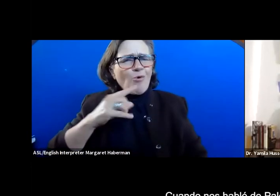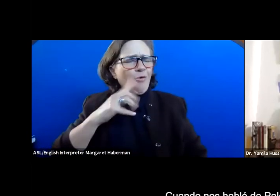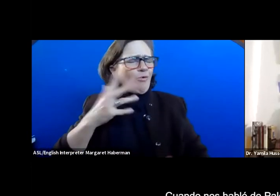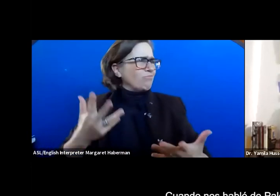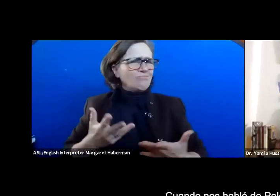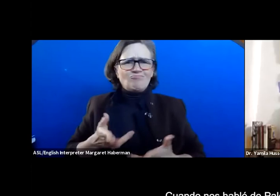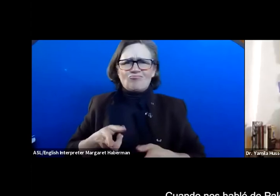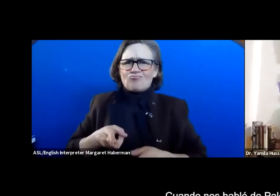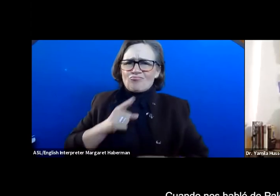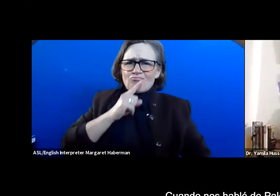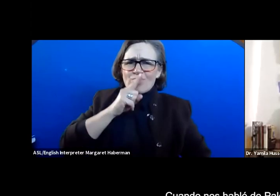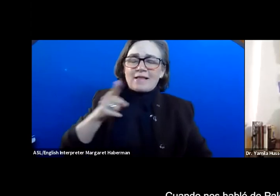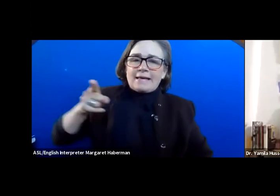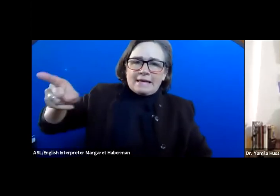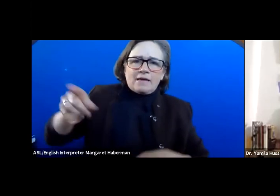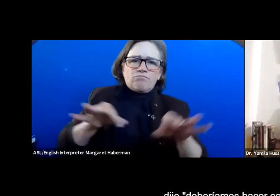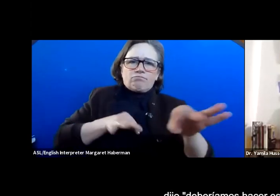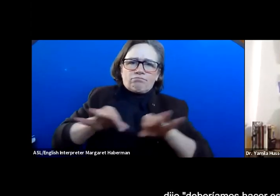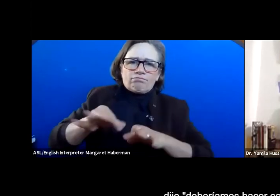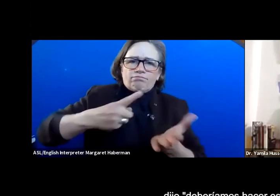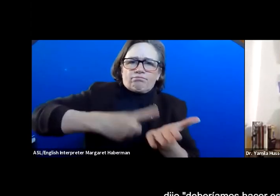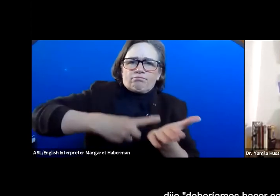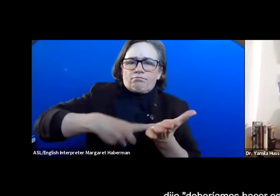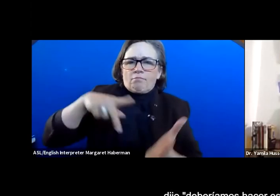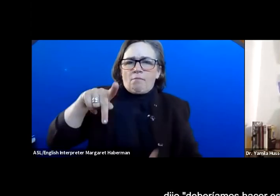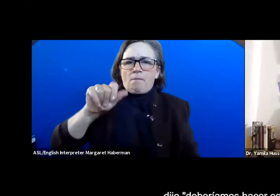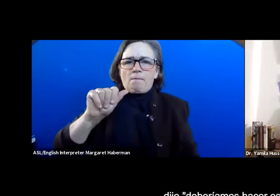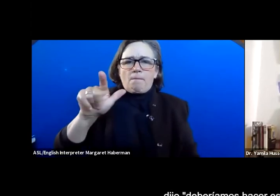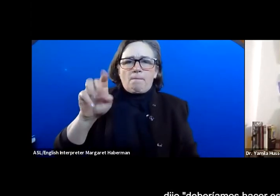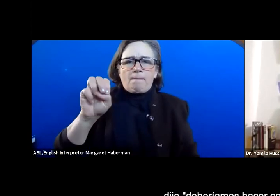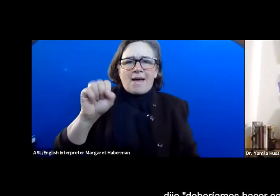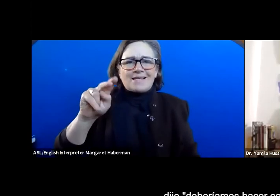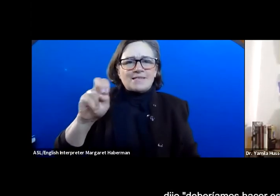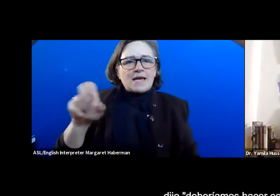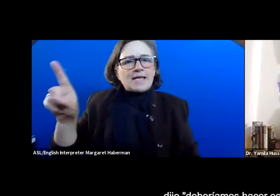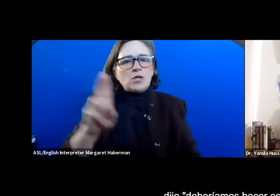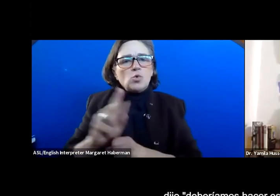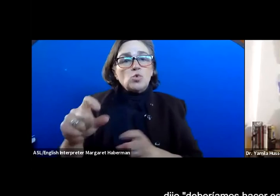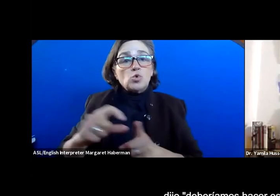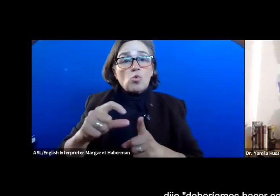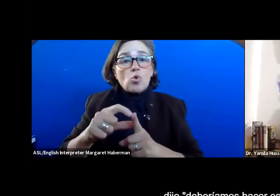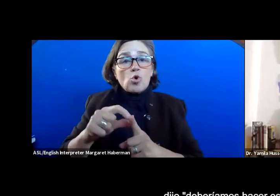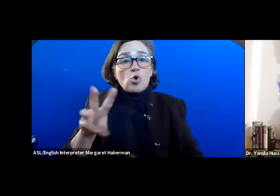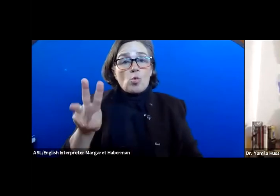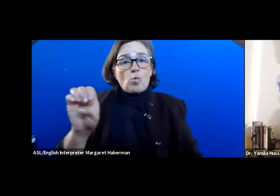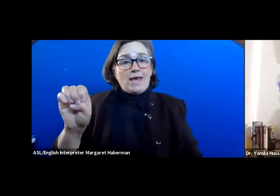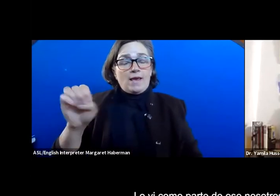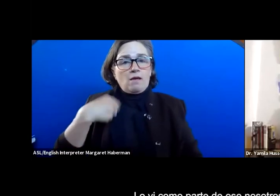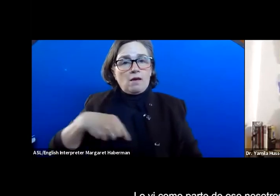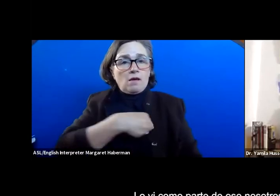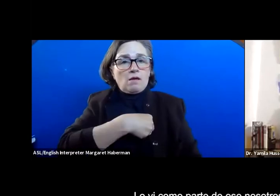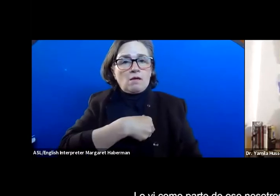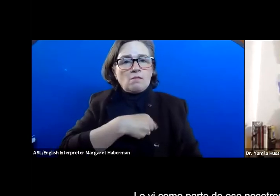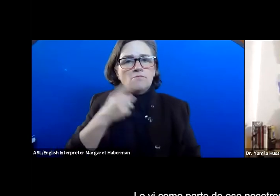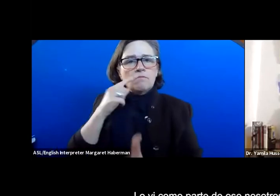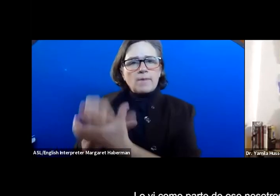about Palestine and he said, we should do this, I believed him. I